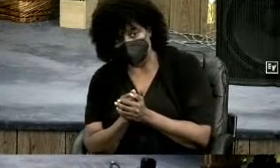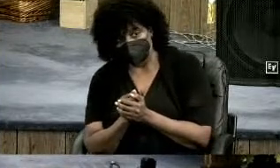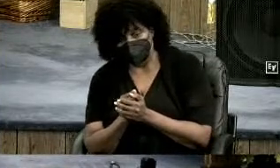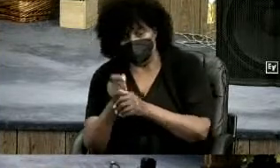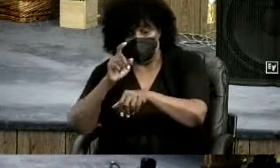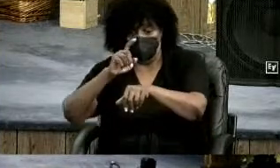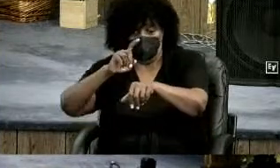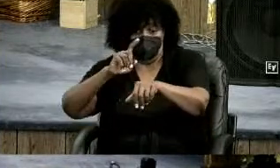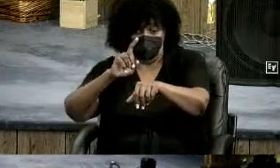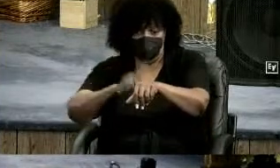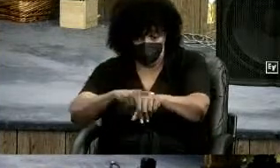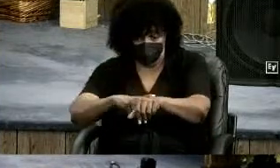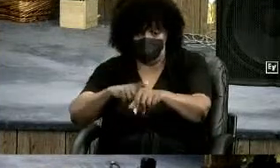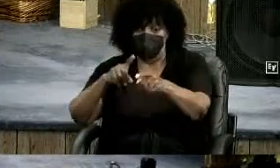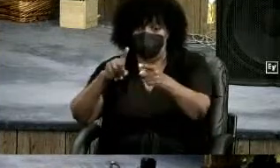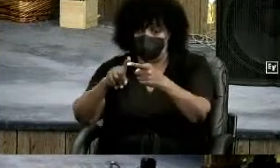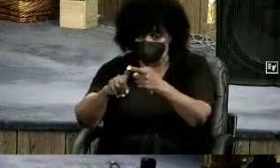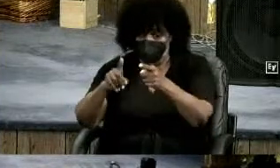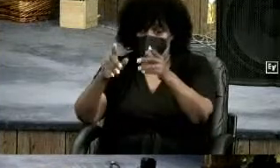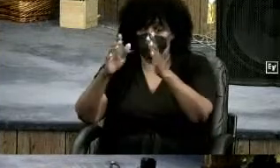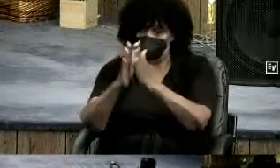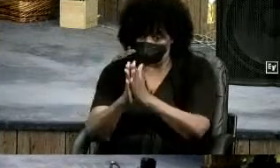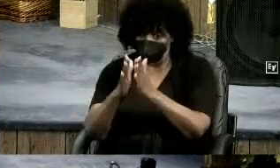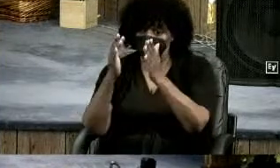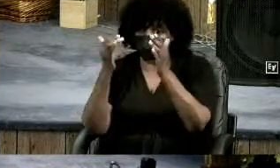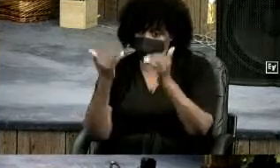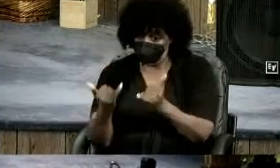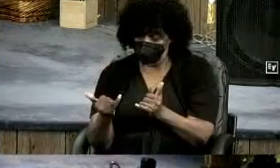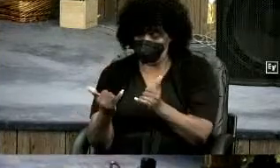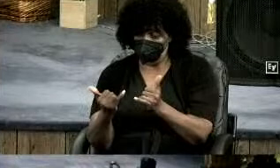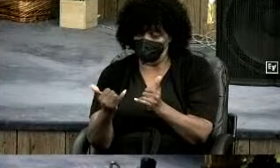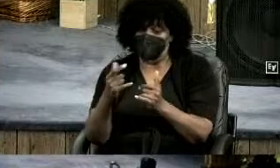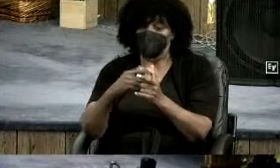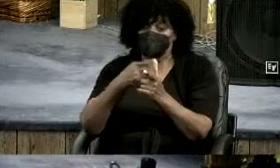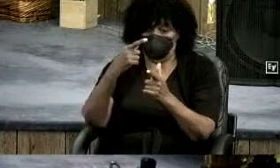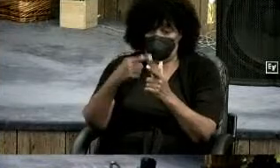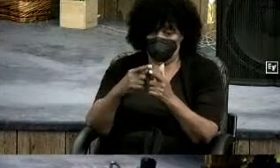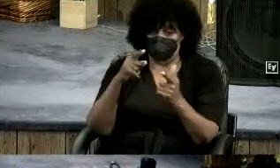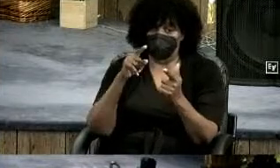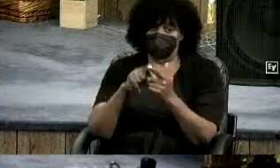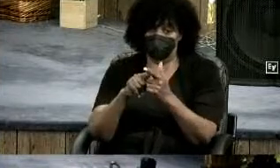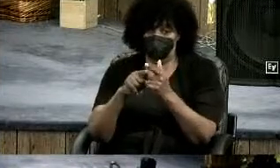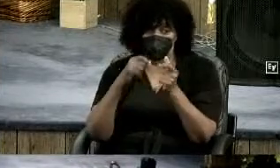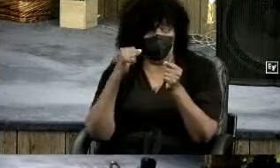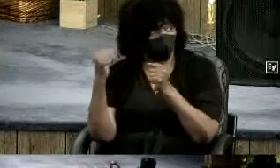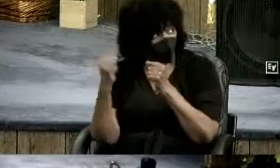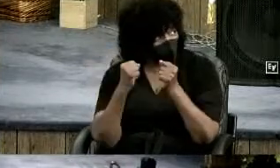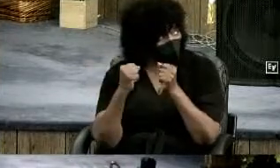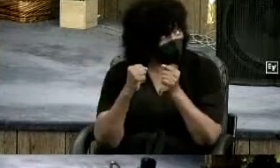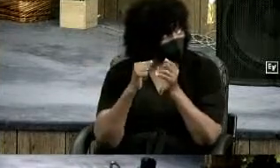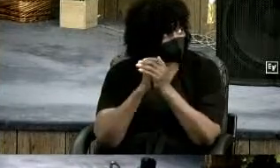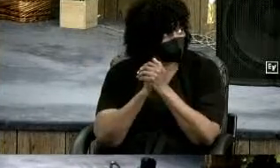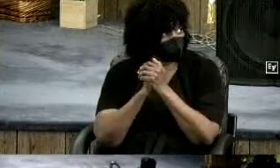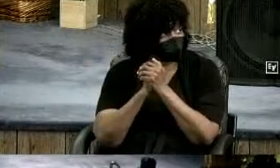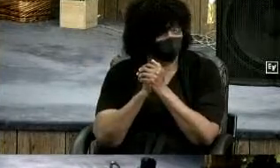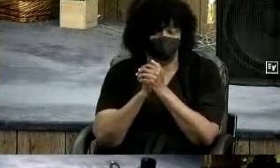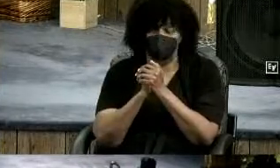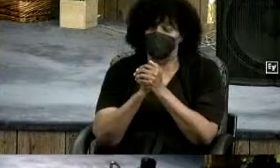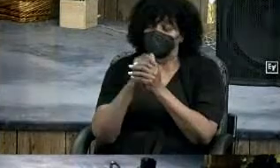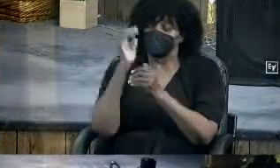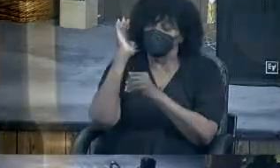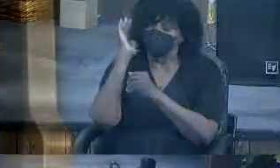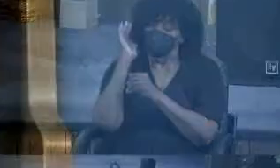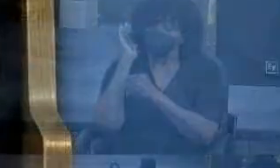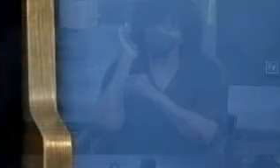There's a time to pray, and there's a time to fight. And Nehemiah teaches us how to know